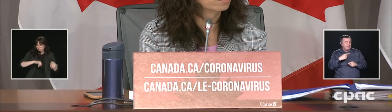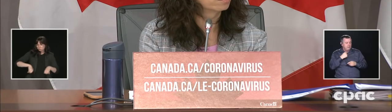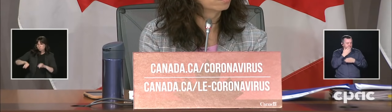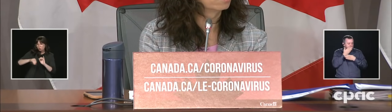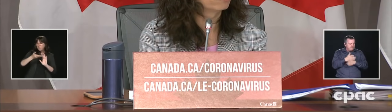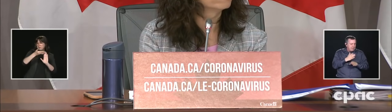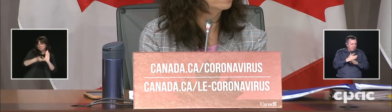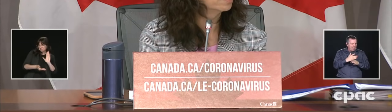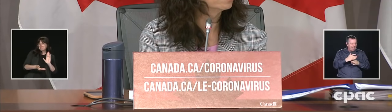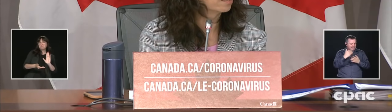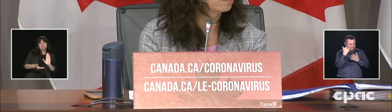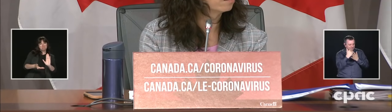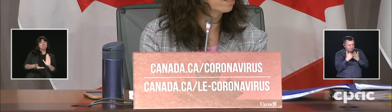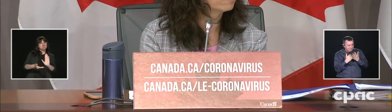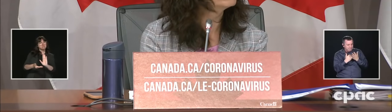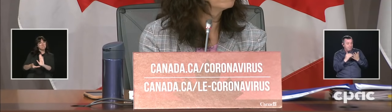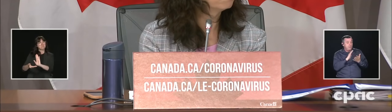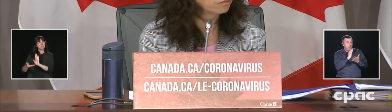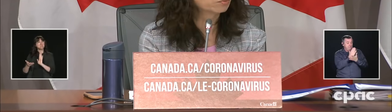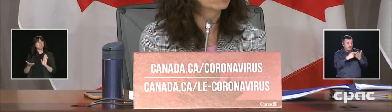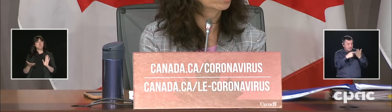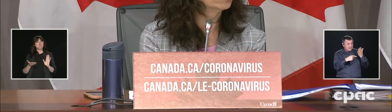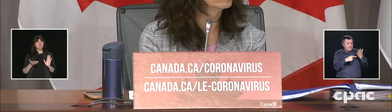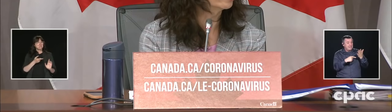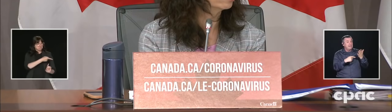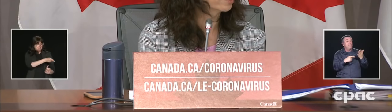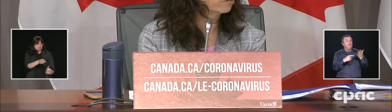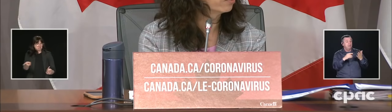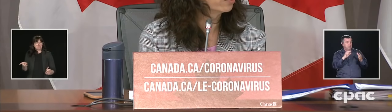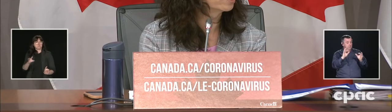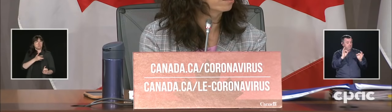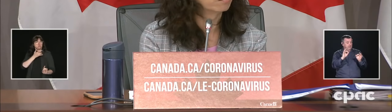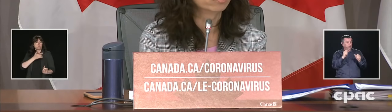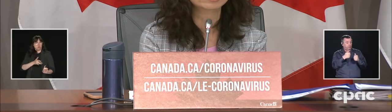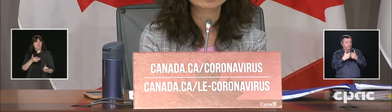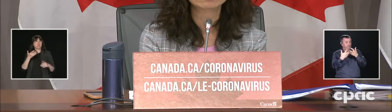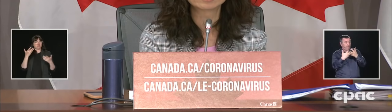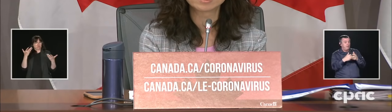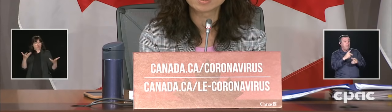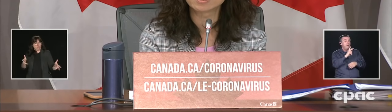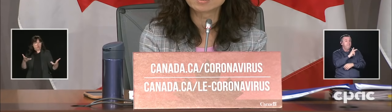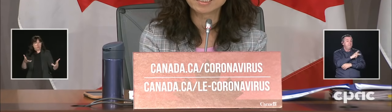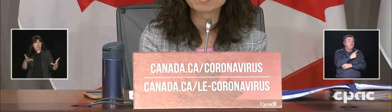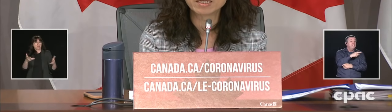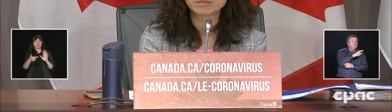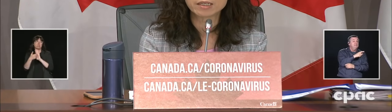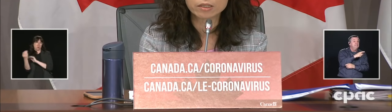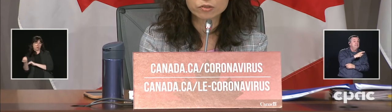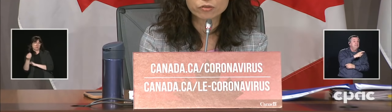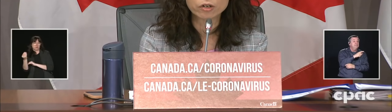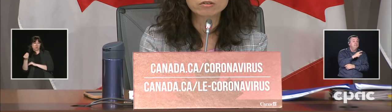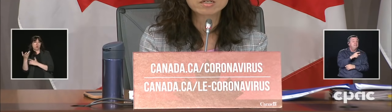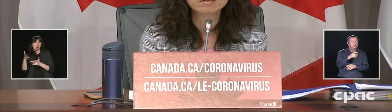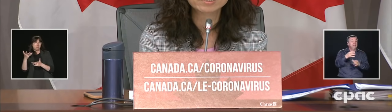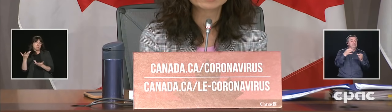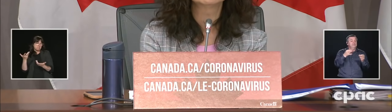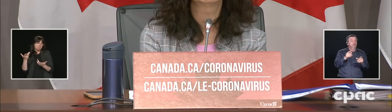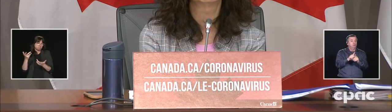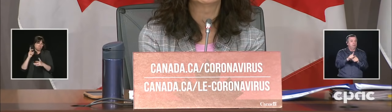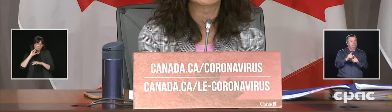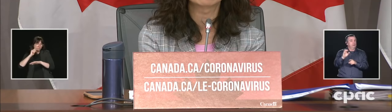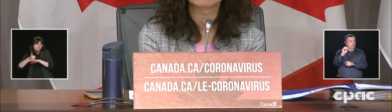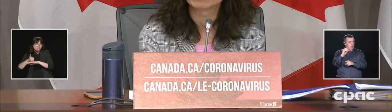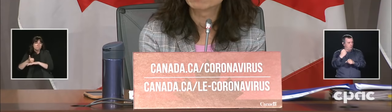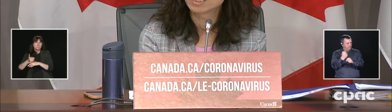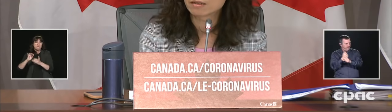in what the provinces have spoken to, like Ontario, for example, looking at getting the epidemic under control, making